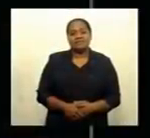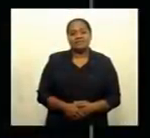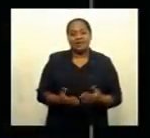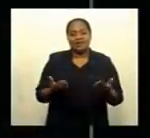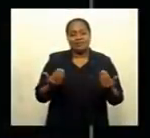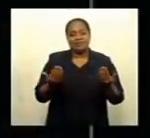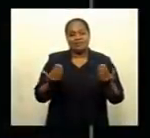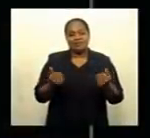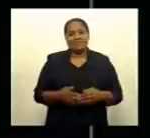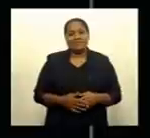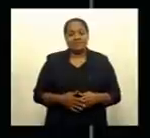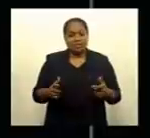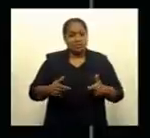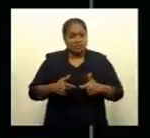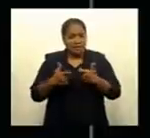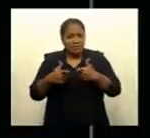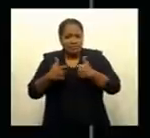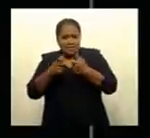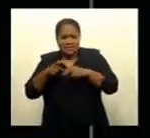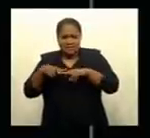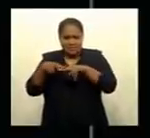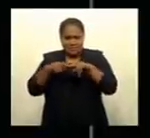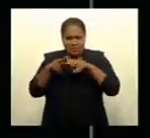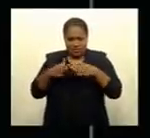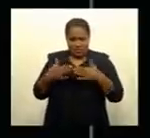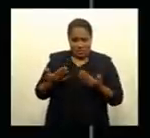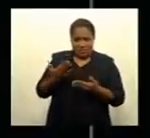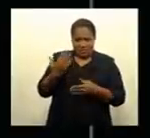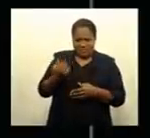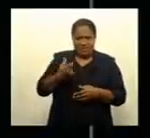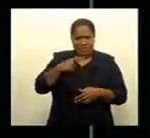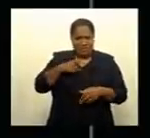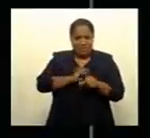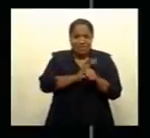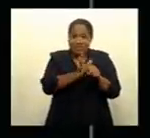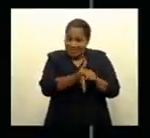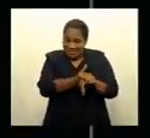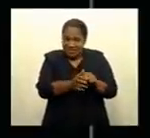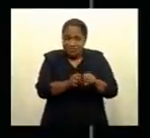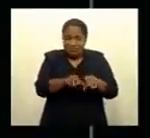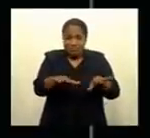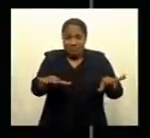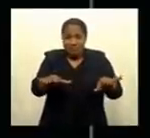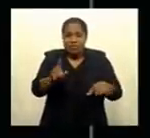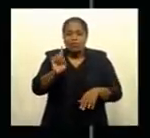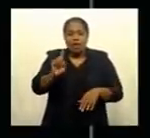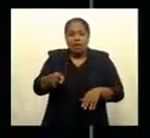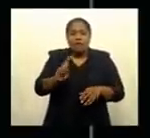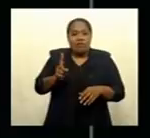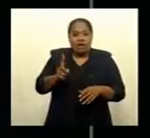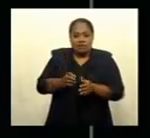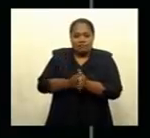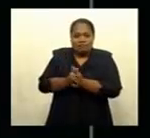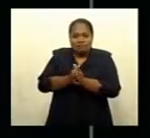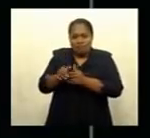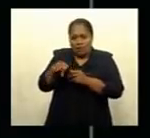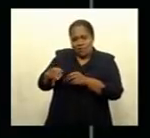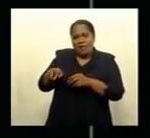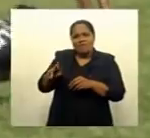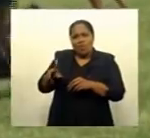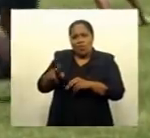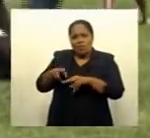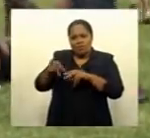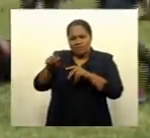Welcome back. The challenges that Fiji is facing with the COVID-19 pandemic is a source of motivation for the Fijiana Sevens